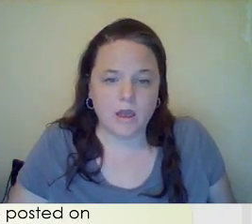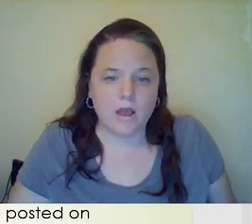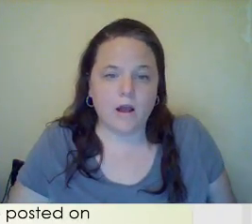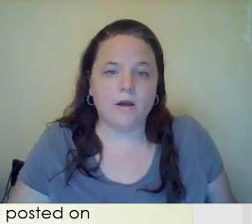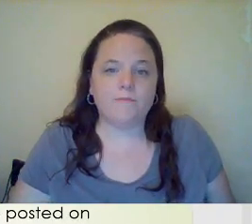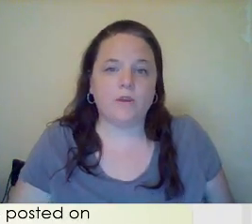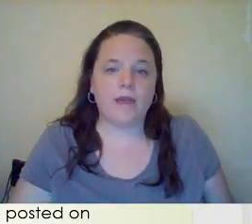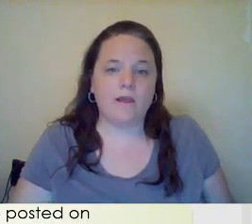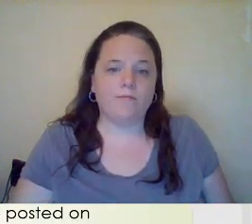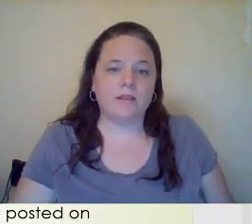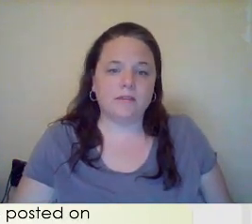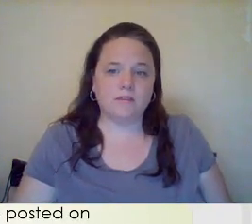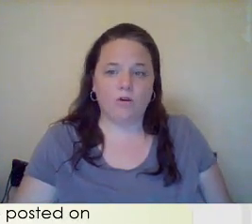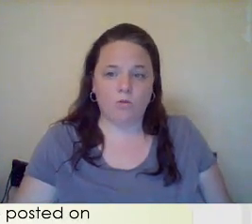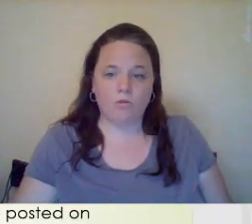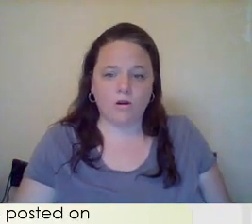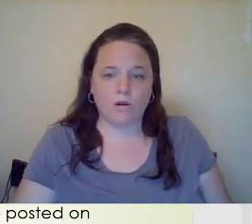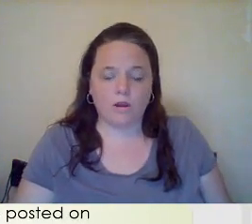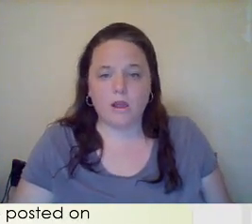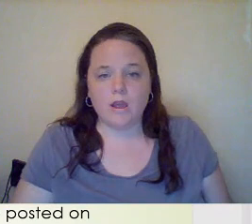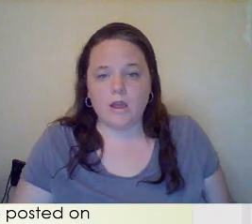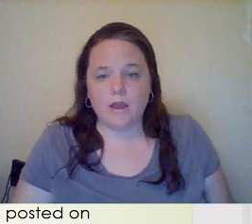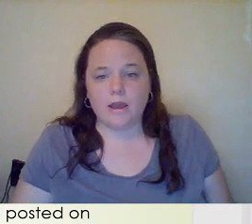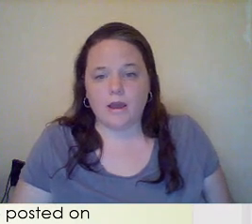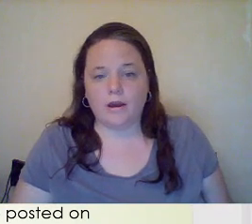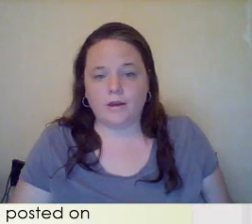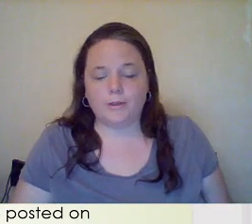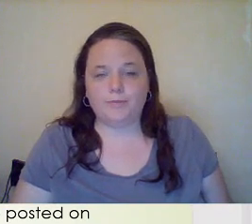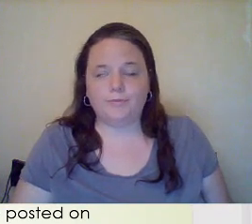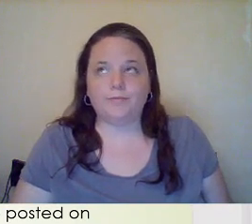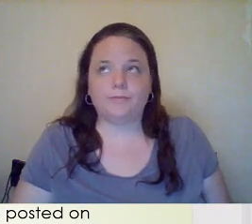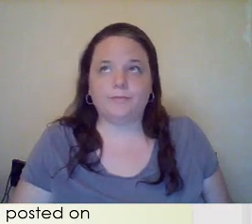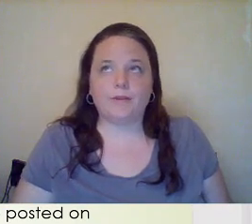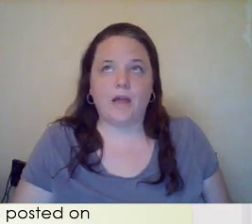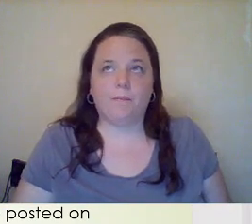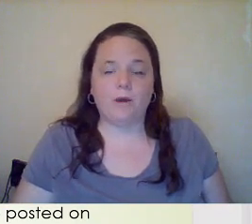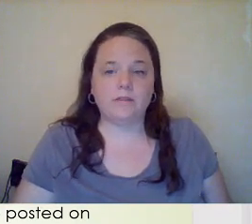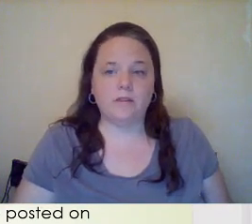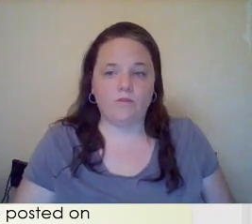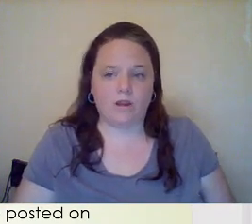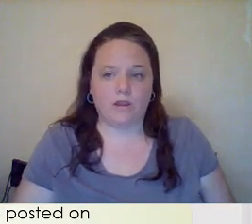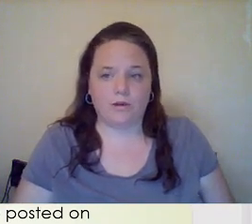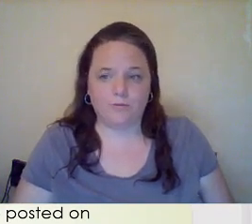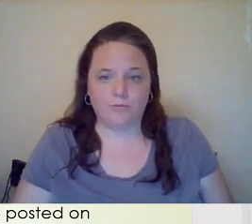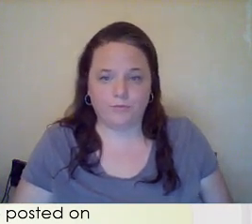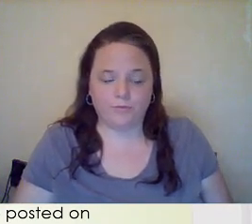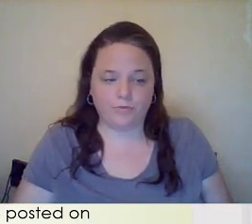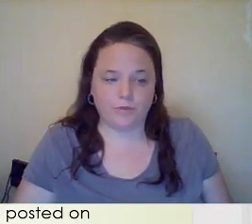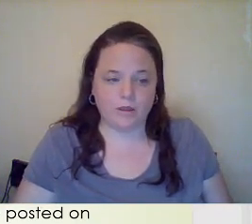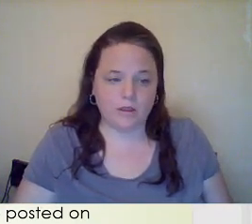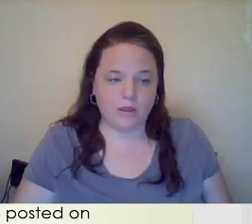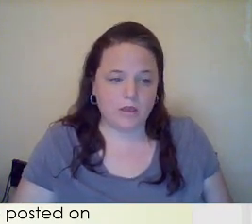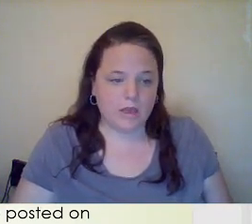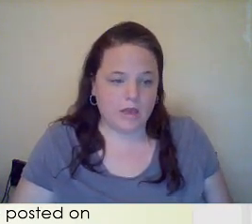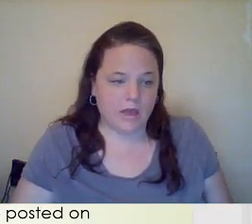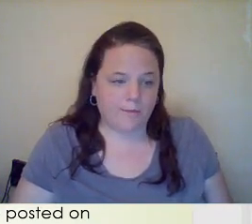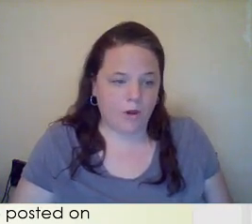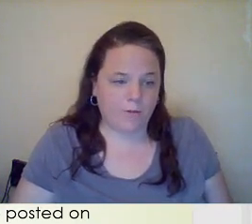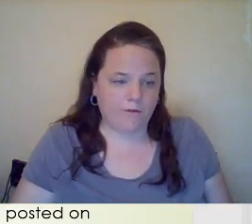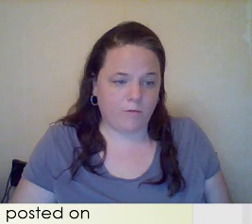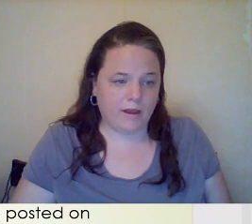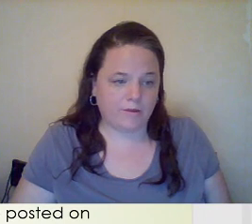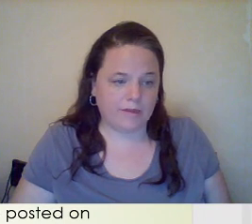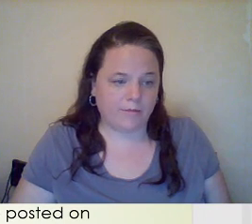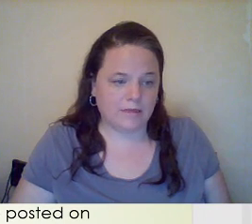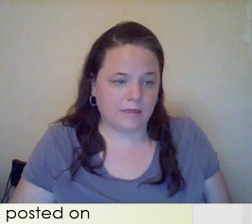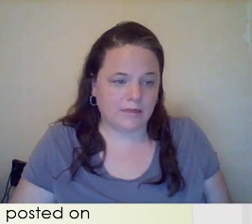class. Okay, this is the homework. I posted the video. I'm